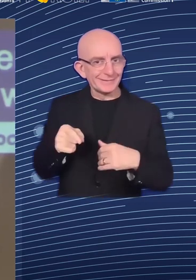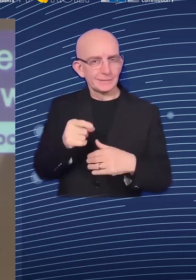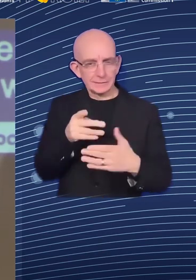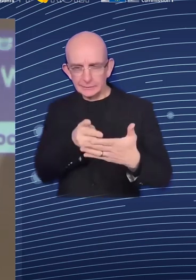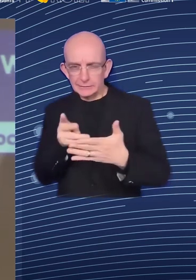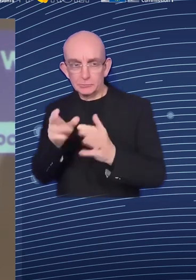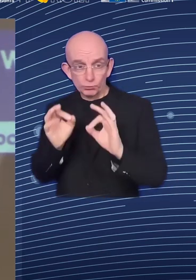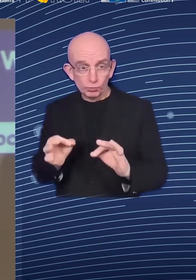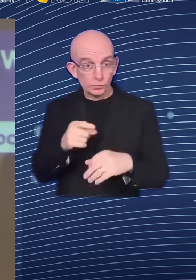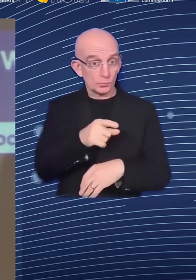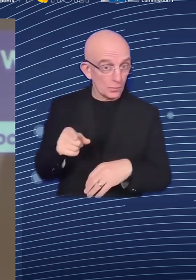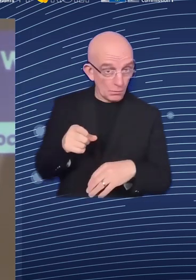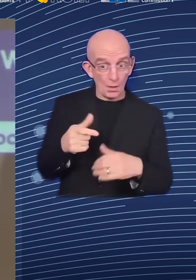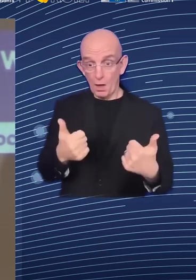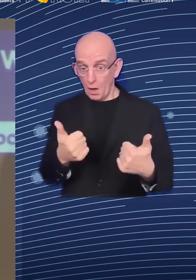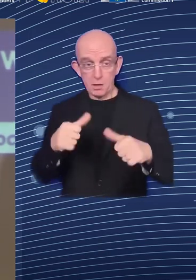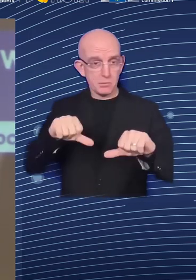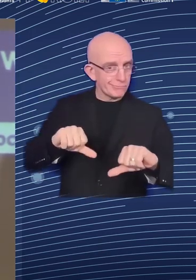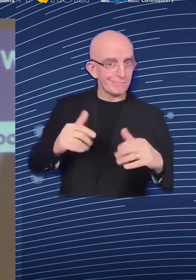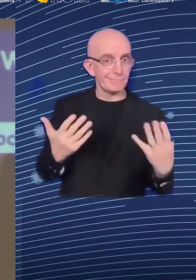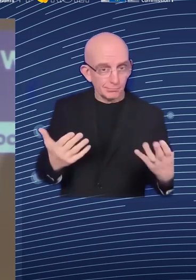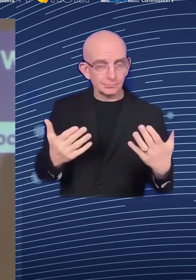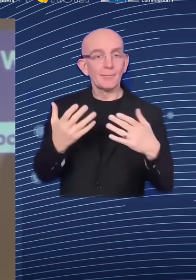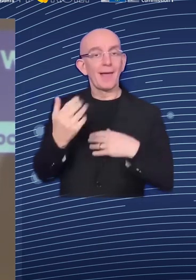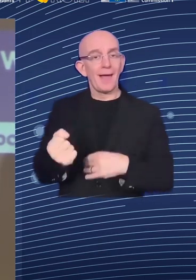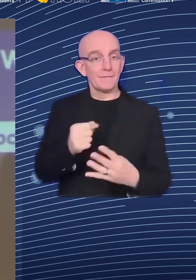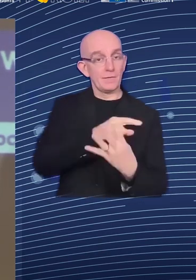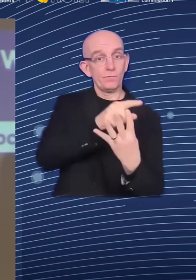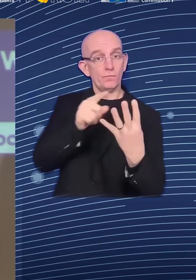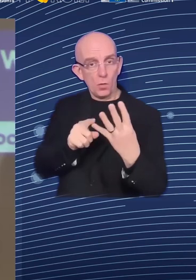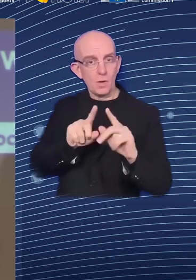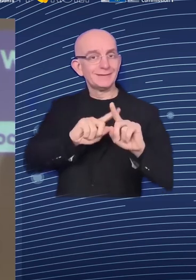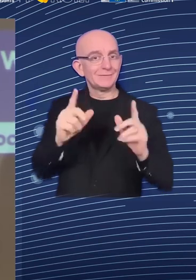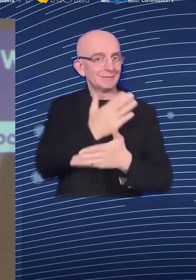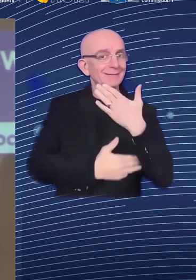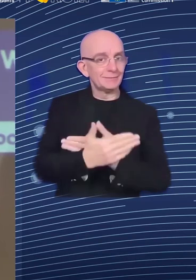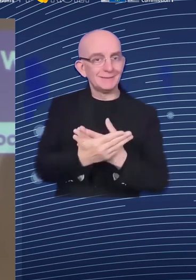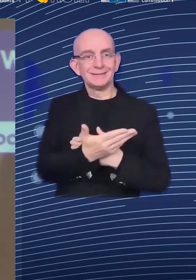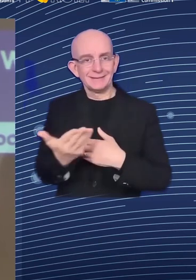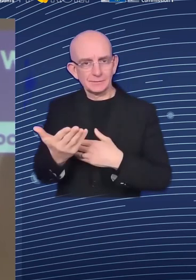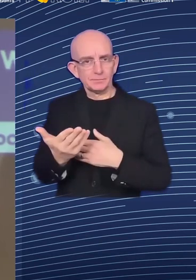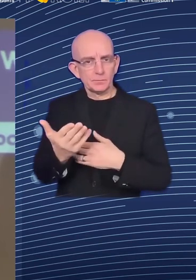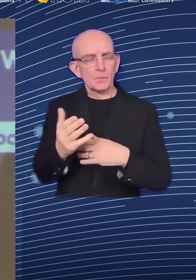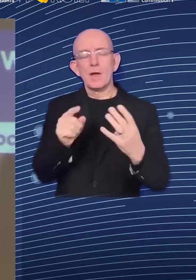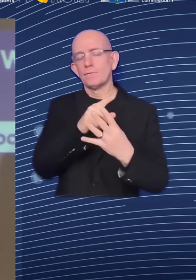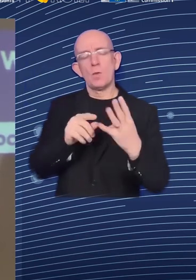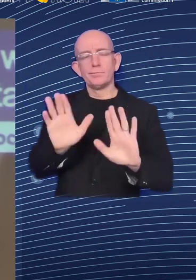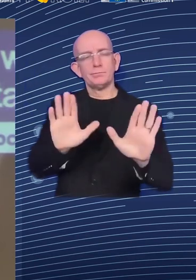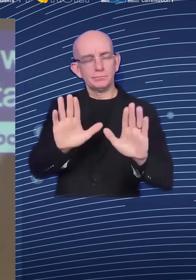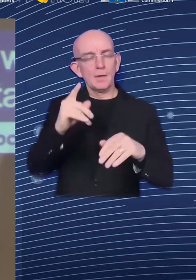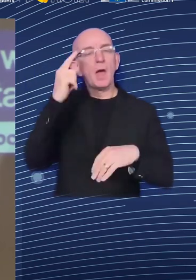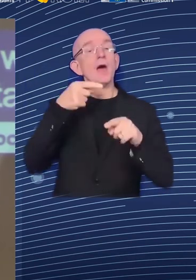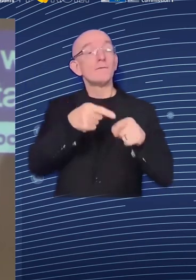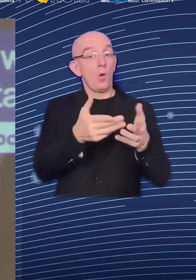it's with blind people. And so for us, it's a very concrete thing